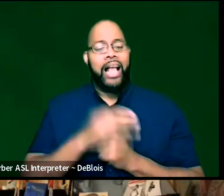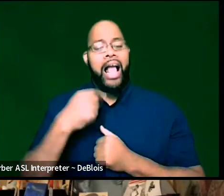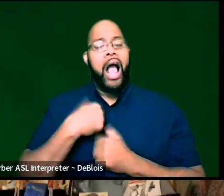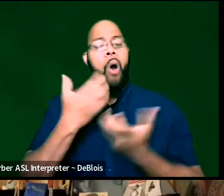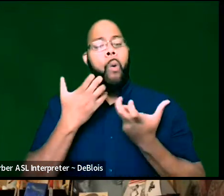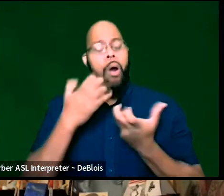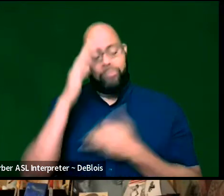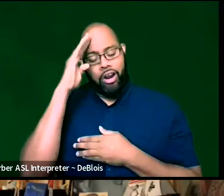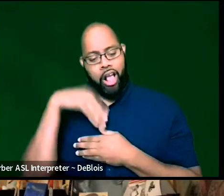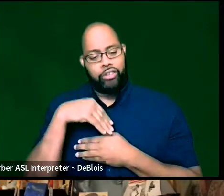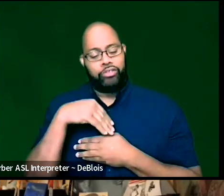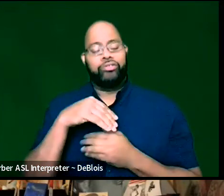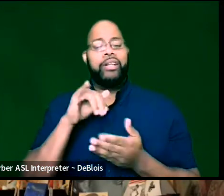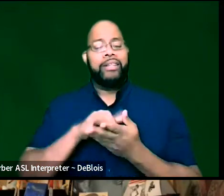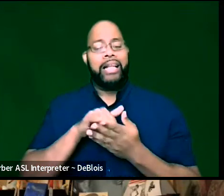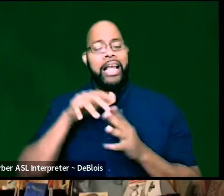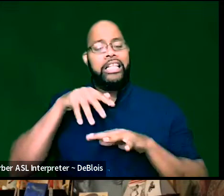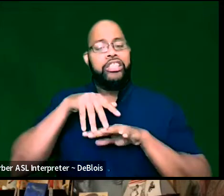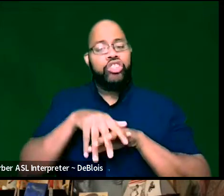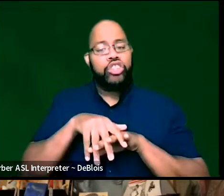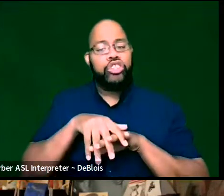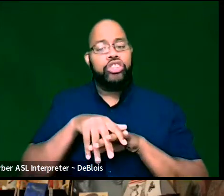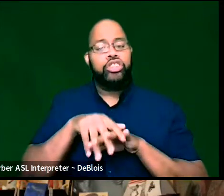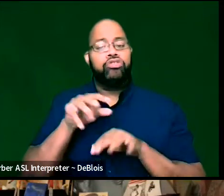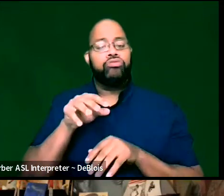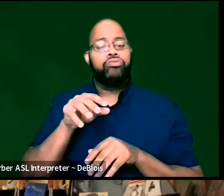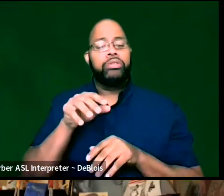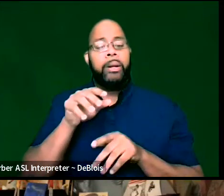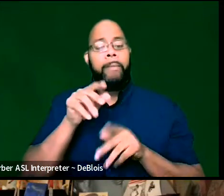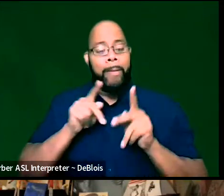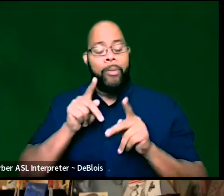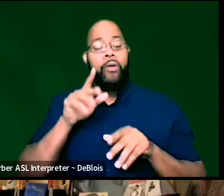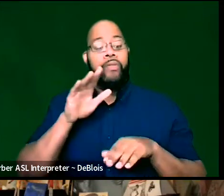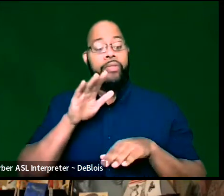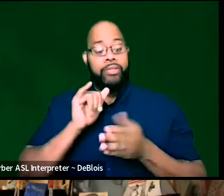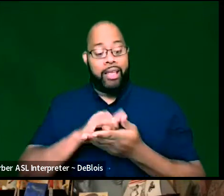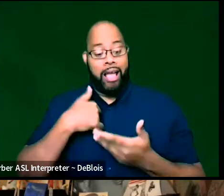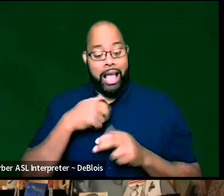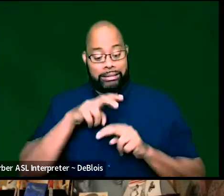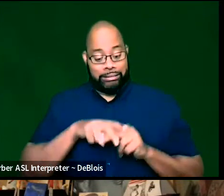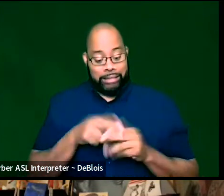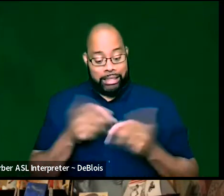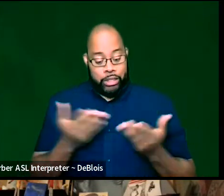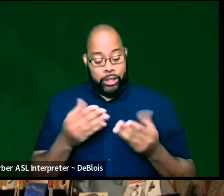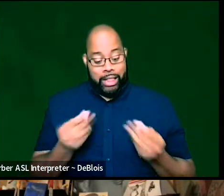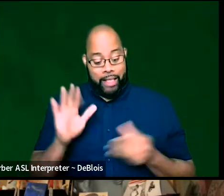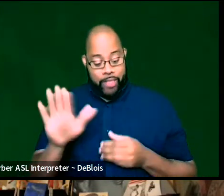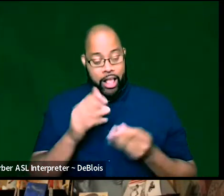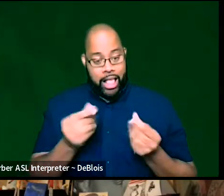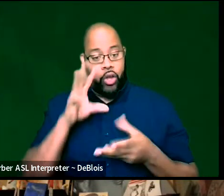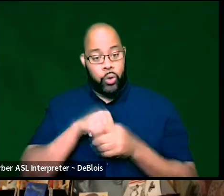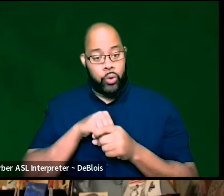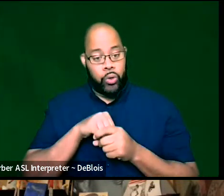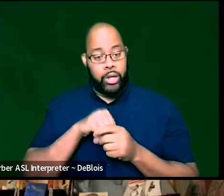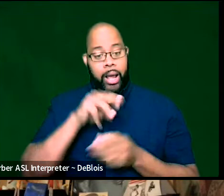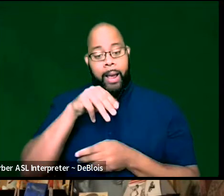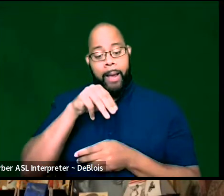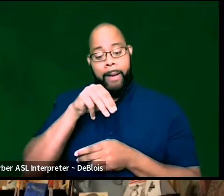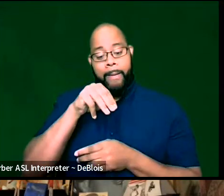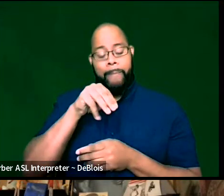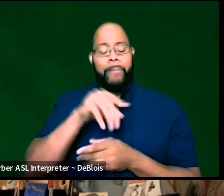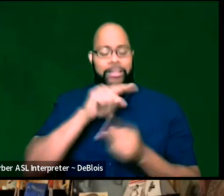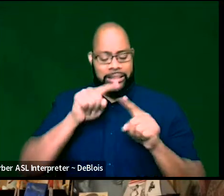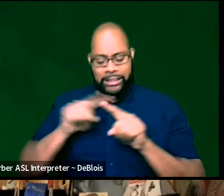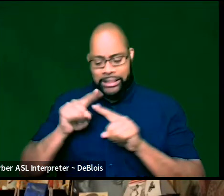want to acknowledge the indigenous tribes and sovereign nations on which I sit today, which include the Mattaponi tribe,